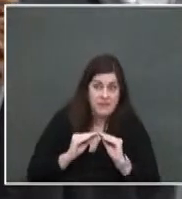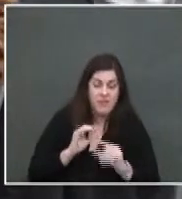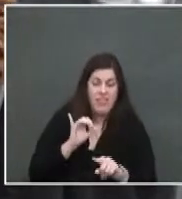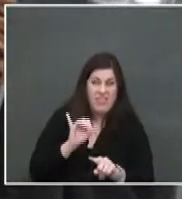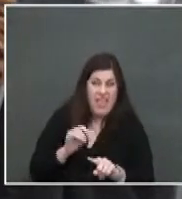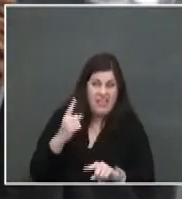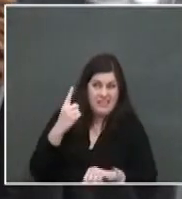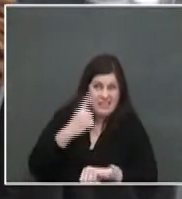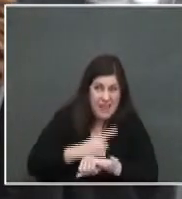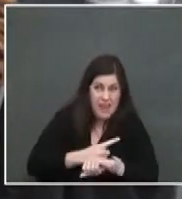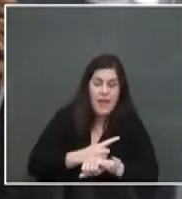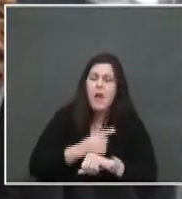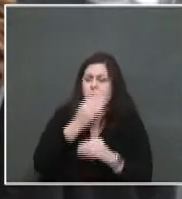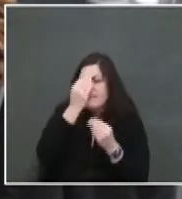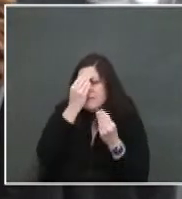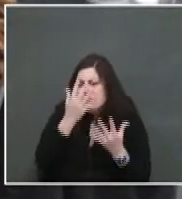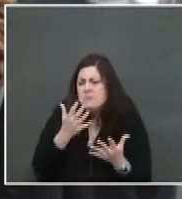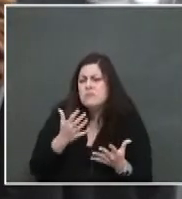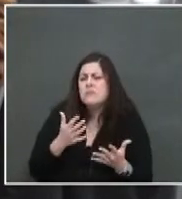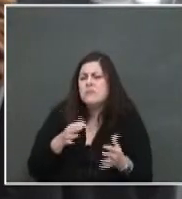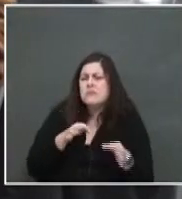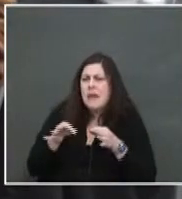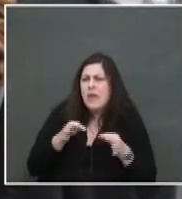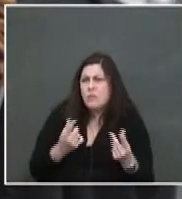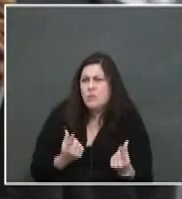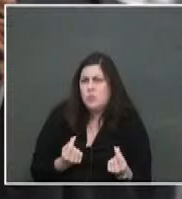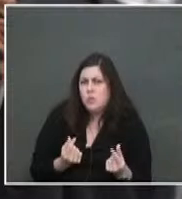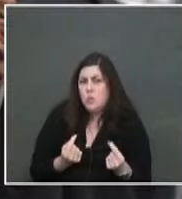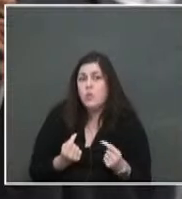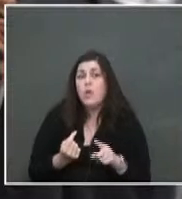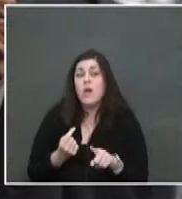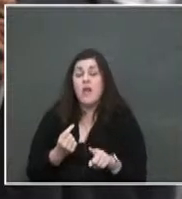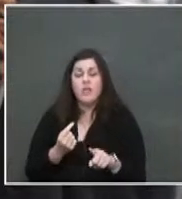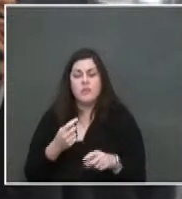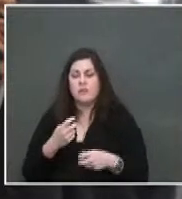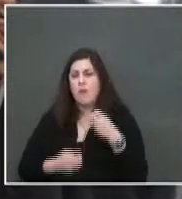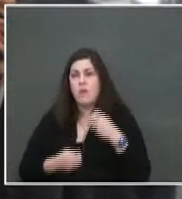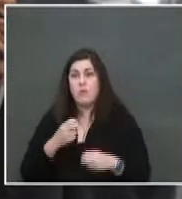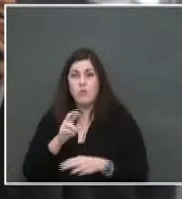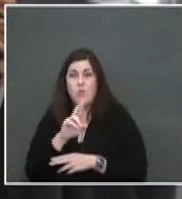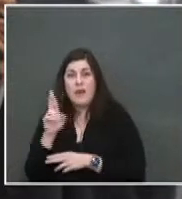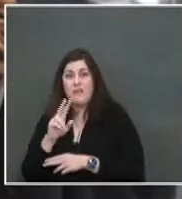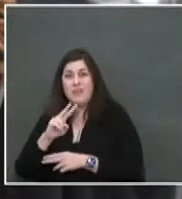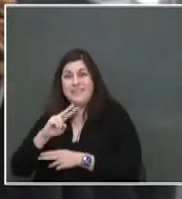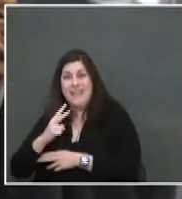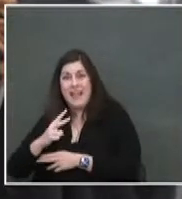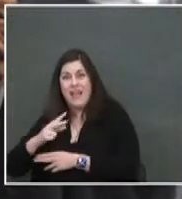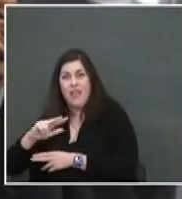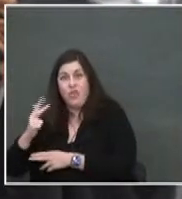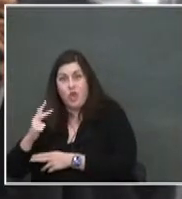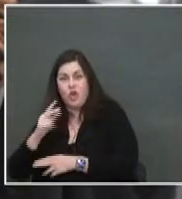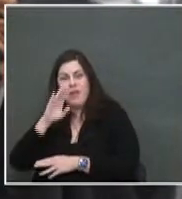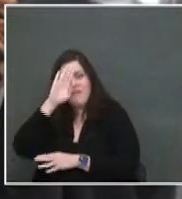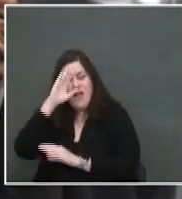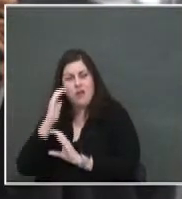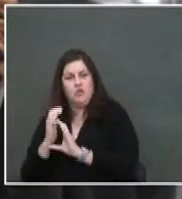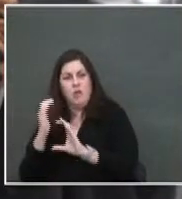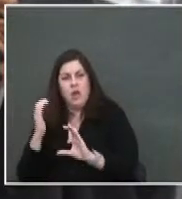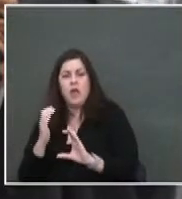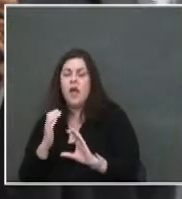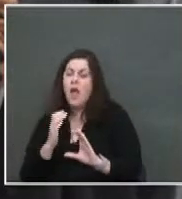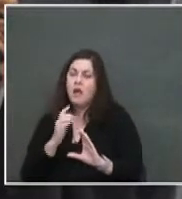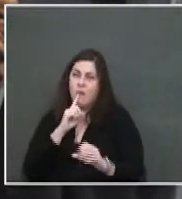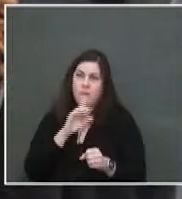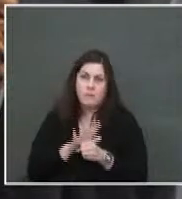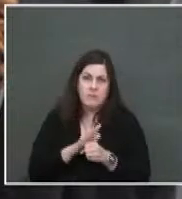issue with the readiness of our spare units, and I can assure you that it will not happen again. In